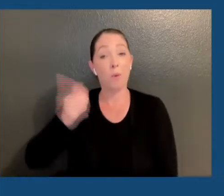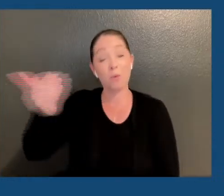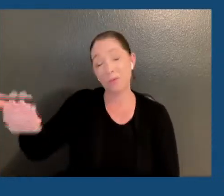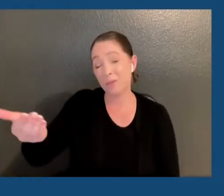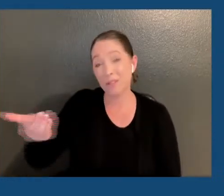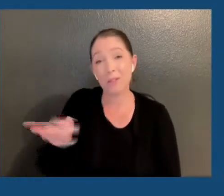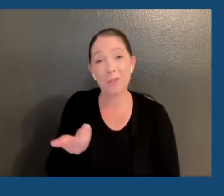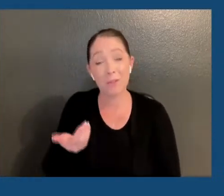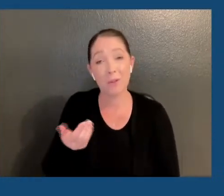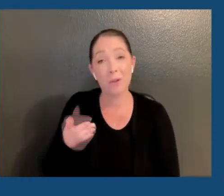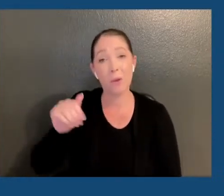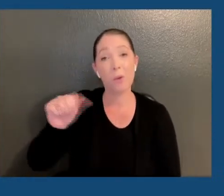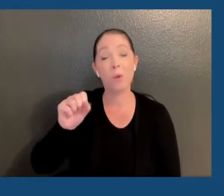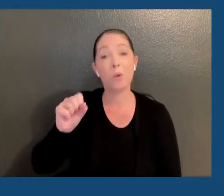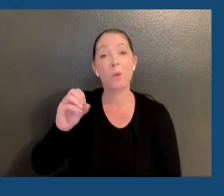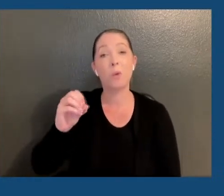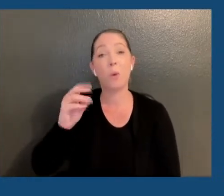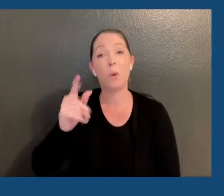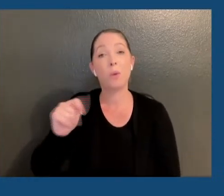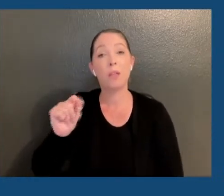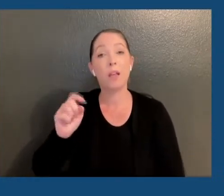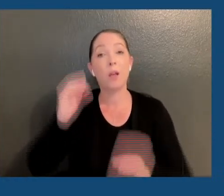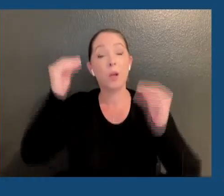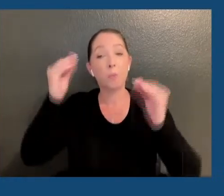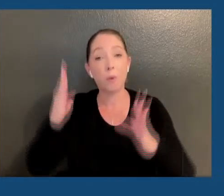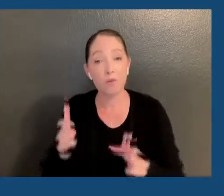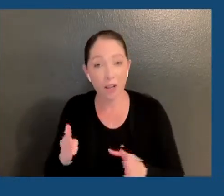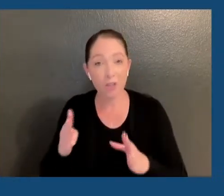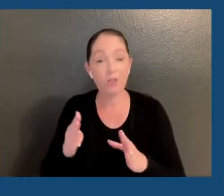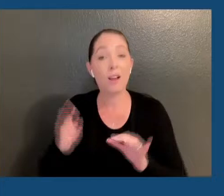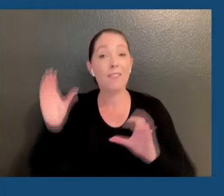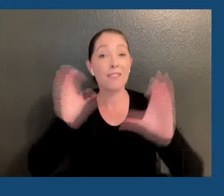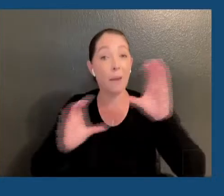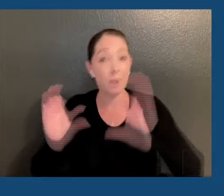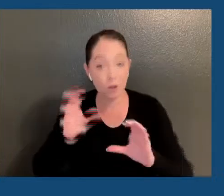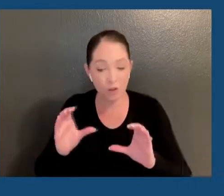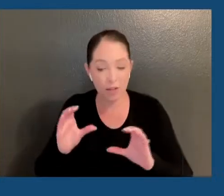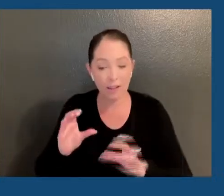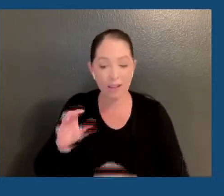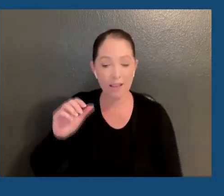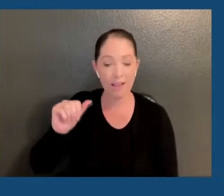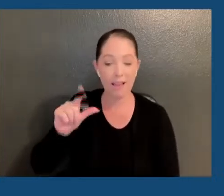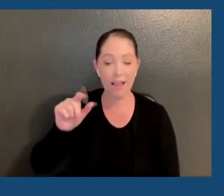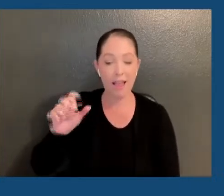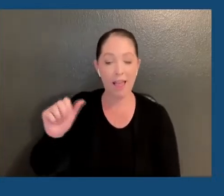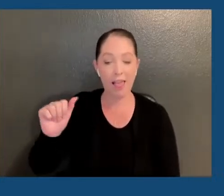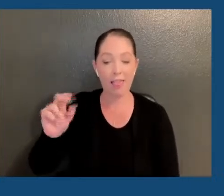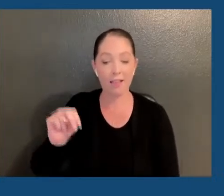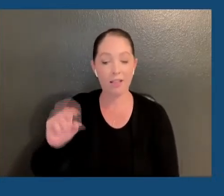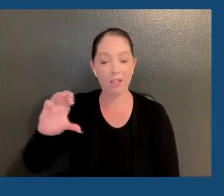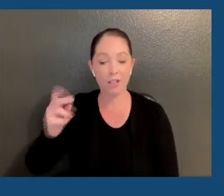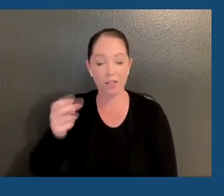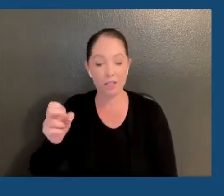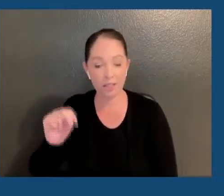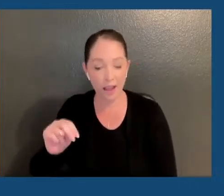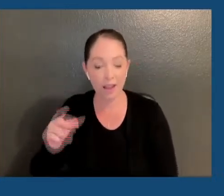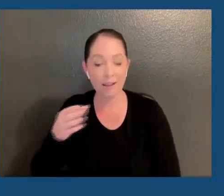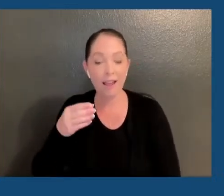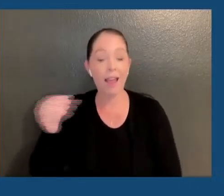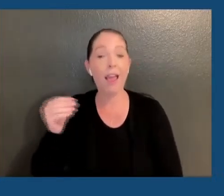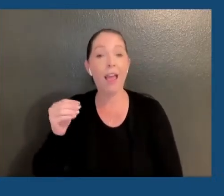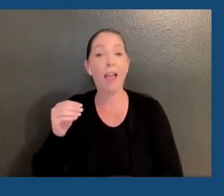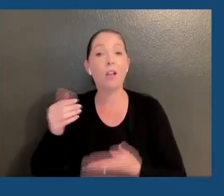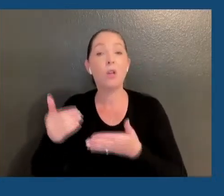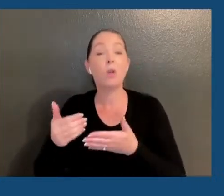Associate Professor of Chemistry, Professor Ellen Chen, and Research Scientist Sweta Vangaveti of UAlbany's